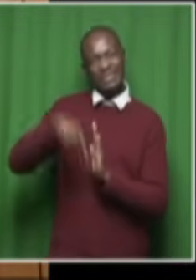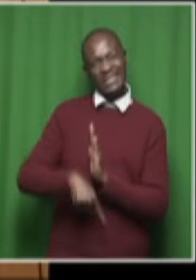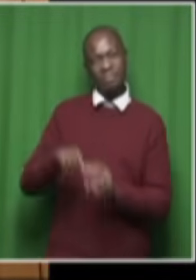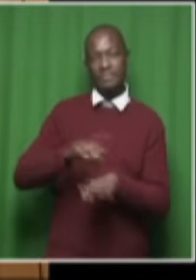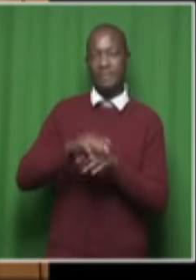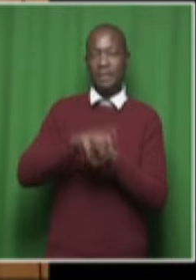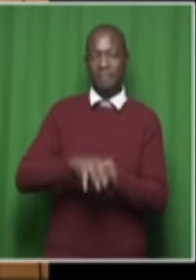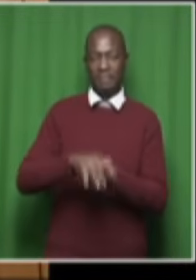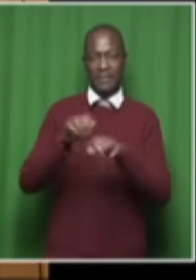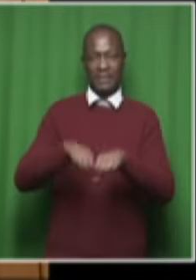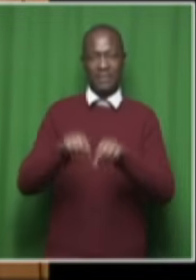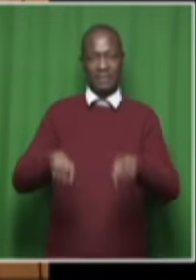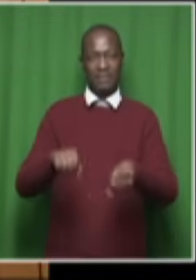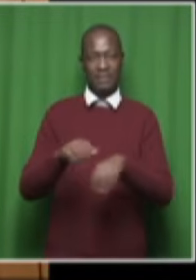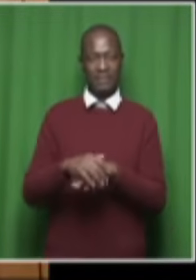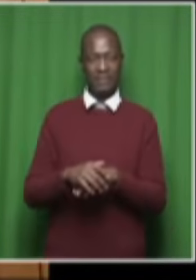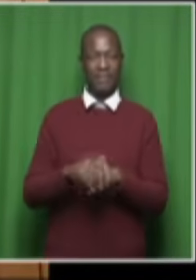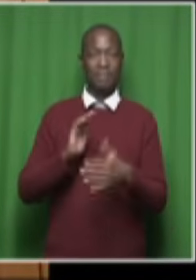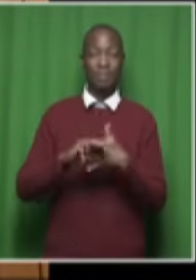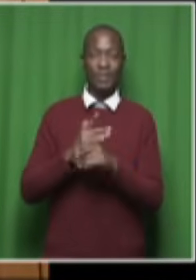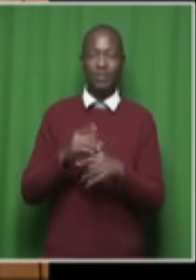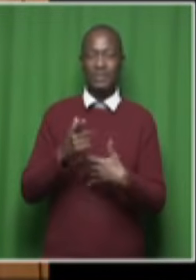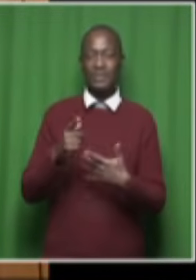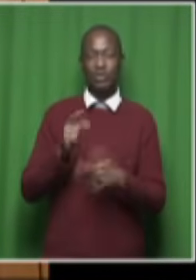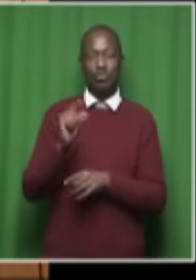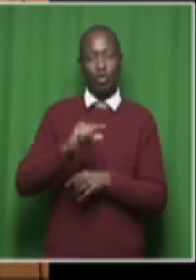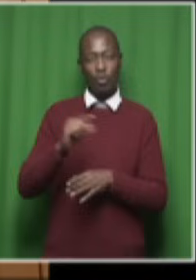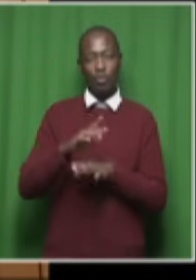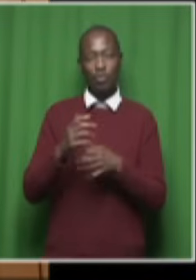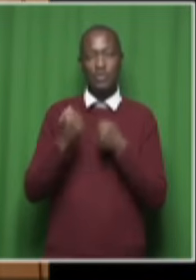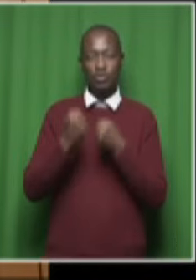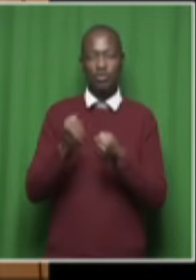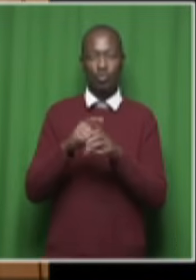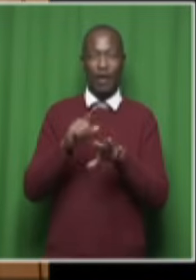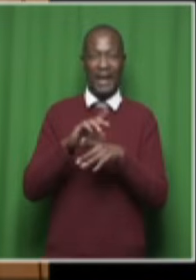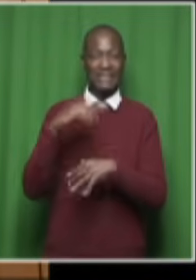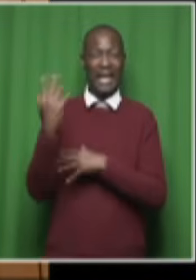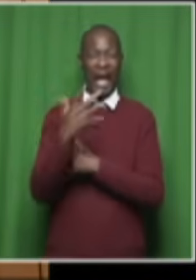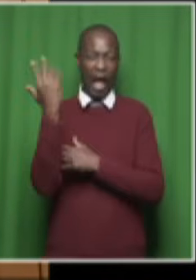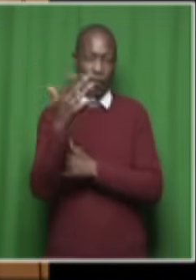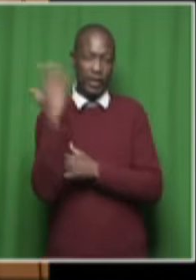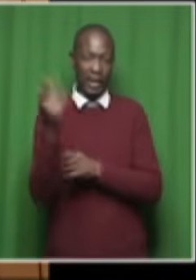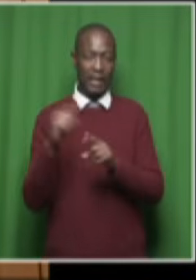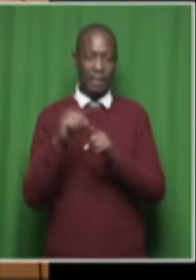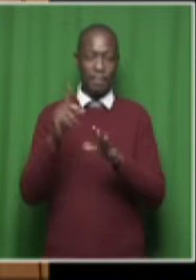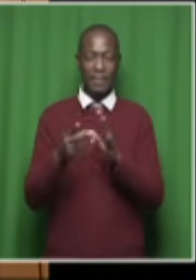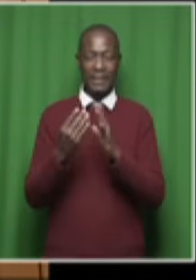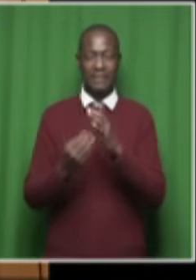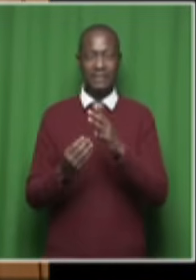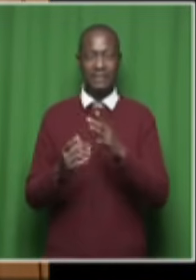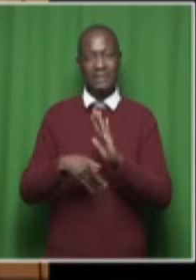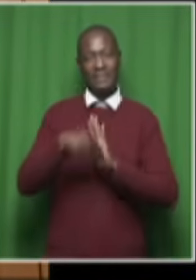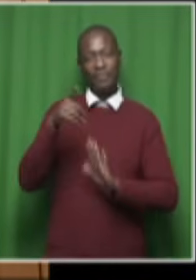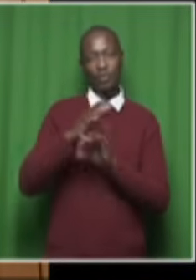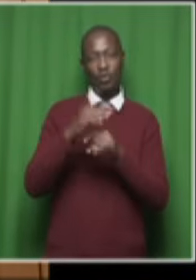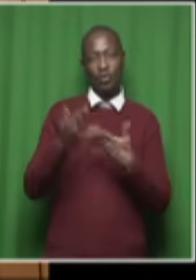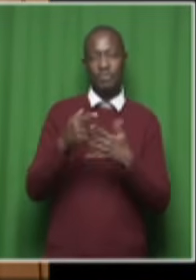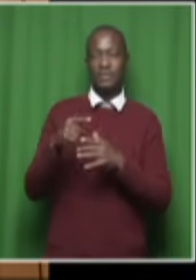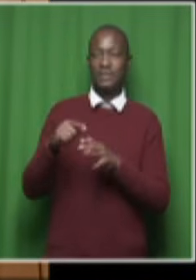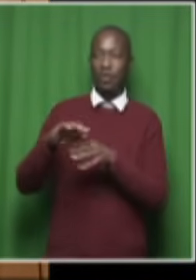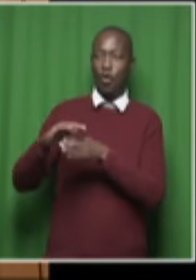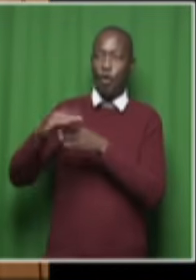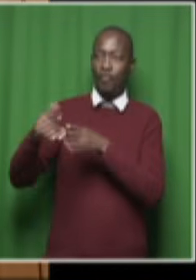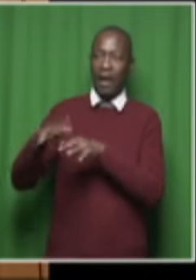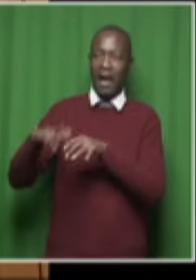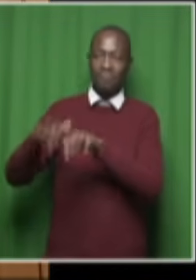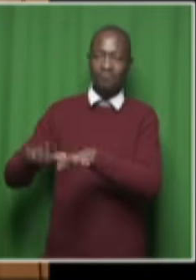they call a medicane because it's almost as strong as a hurricane, but it develops over the Mediterranean. And at first,